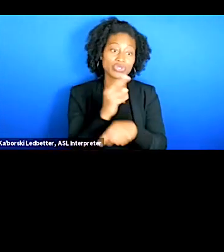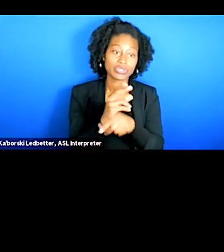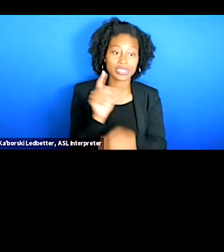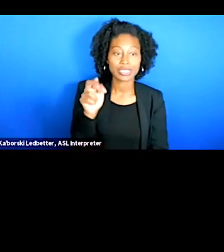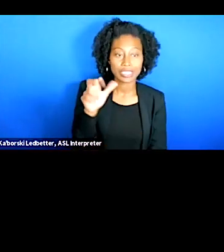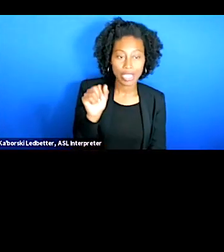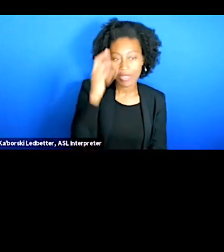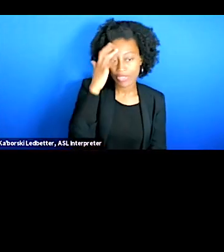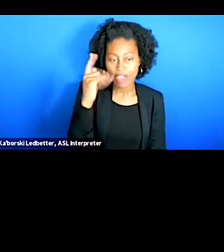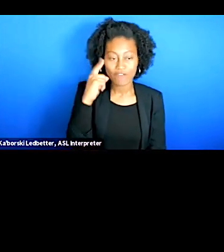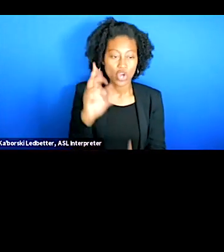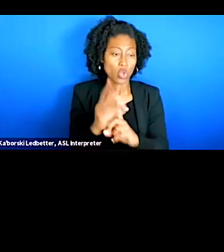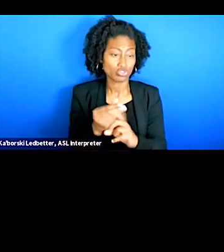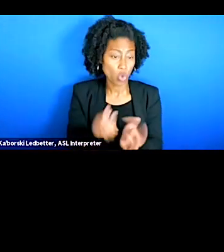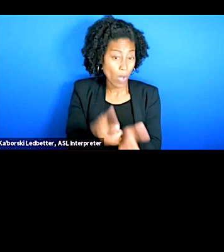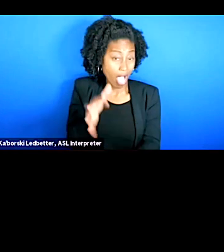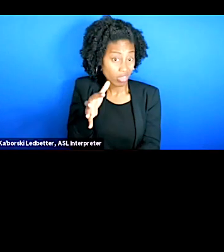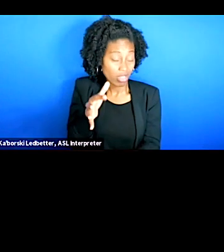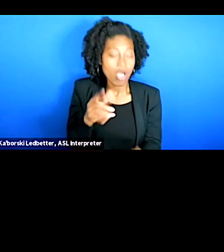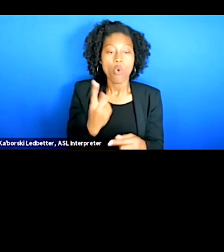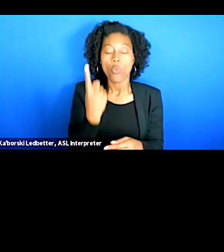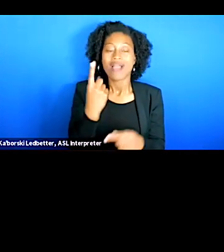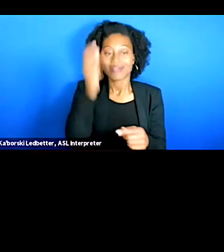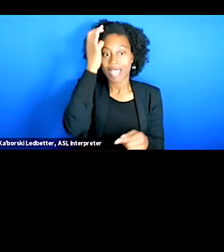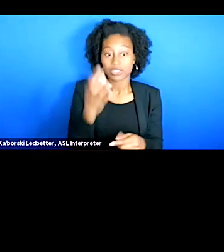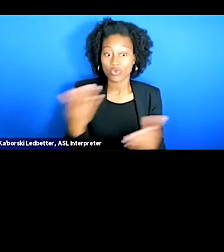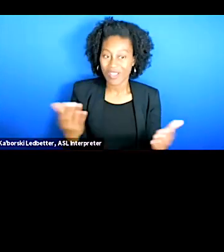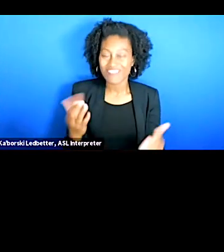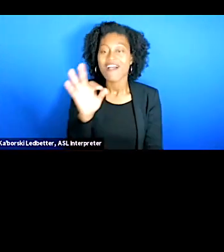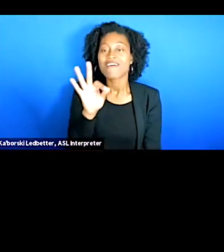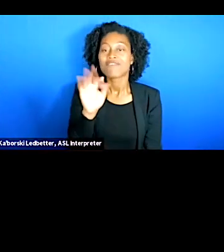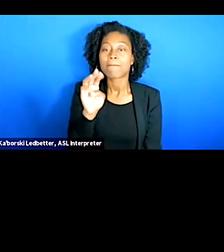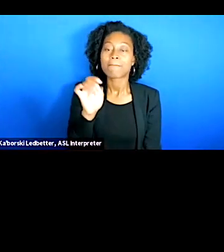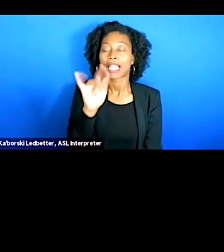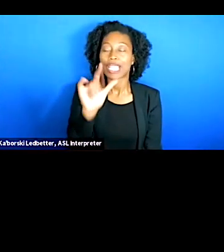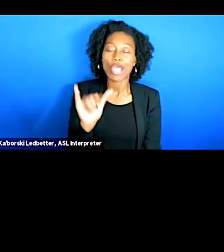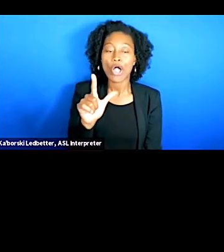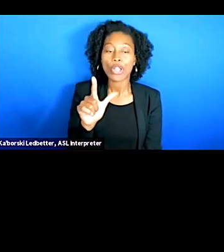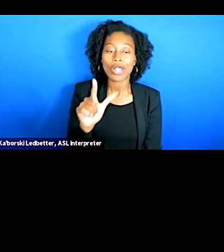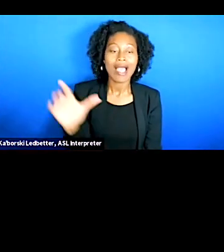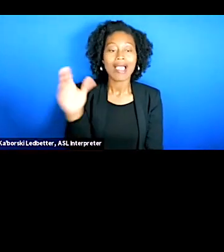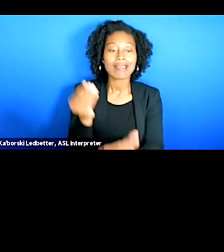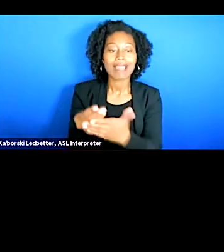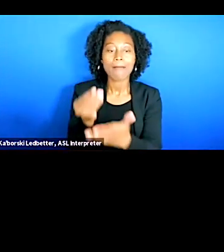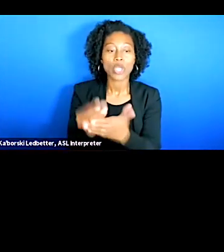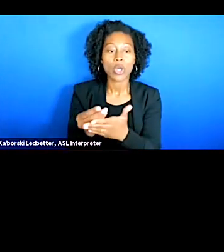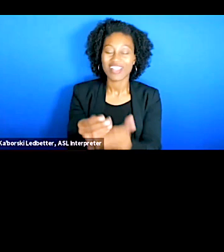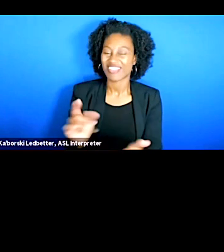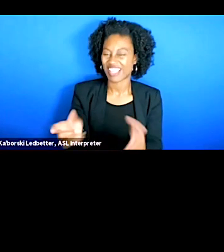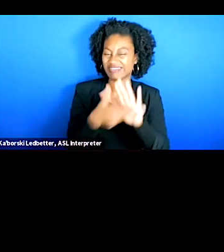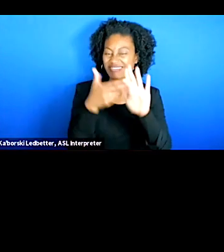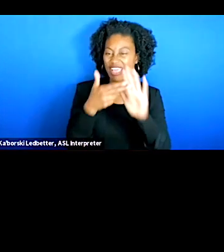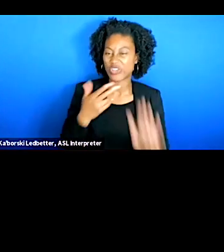one concept that may be used as a code would be familial capital, highlighted in orange, which